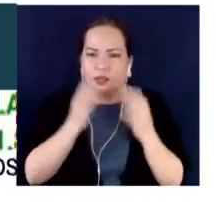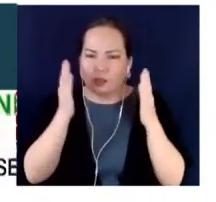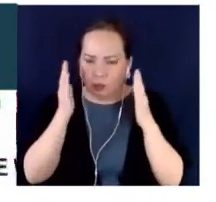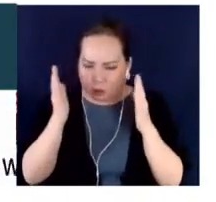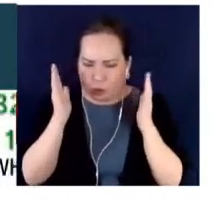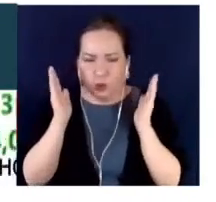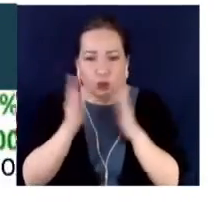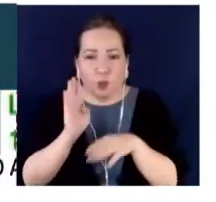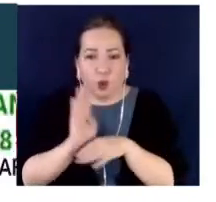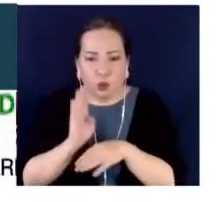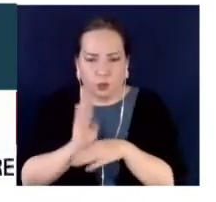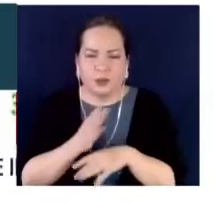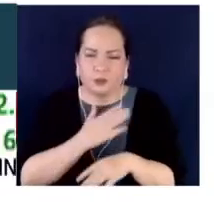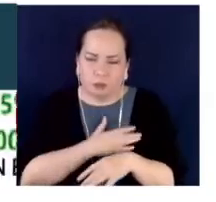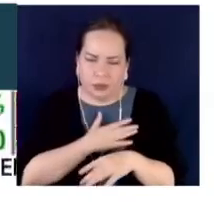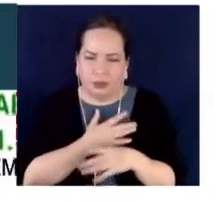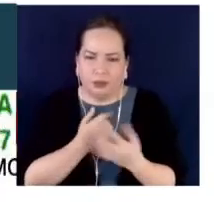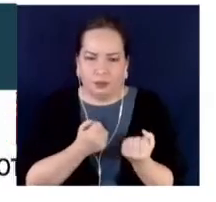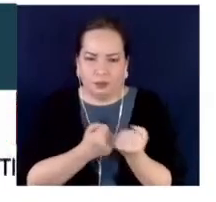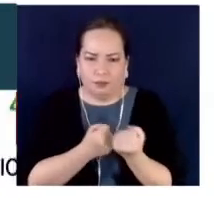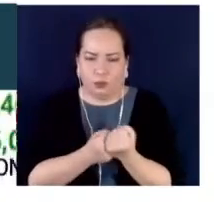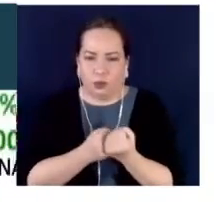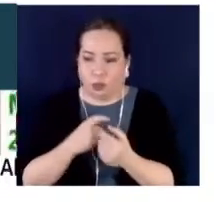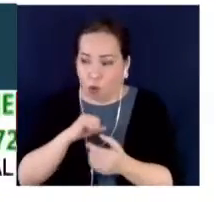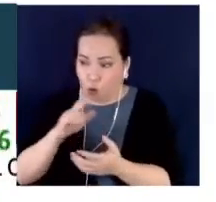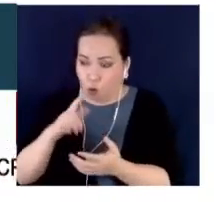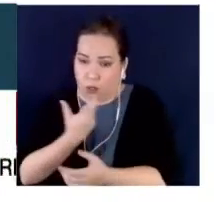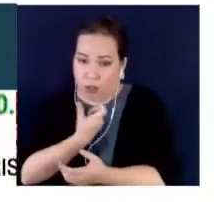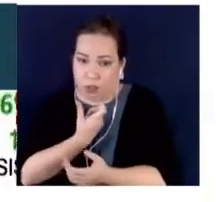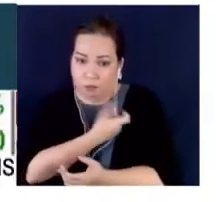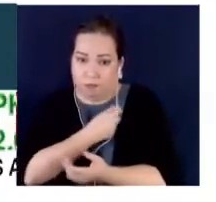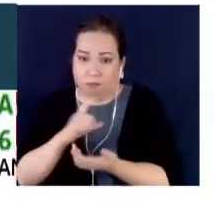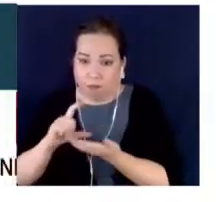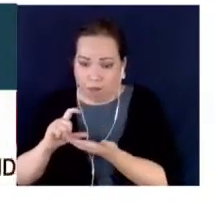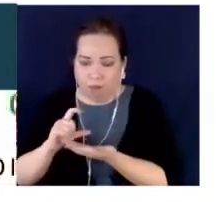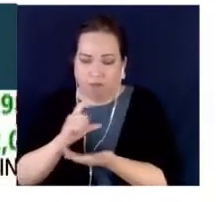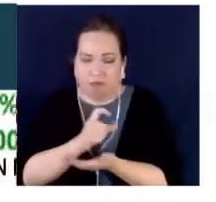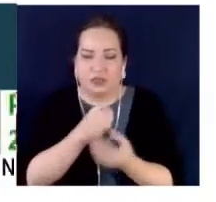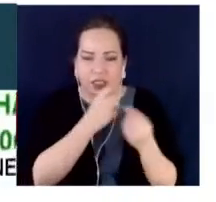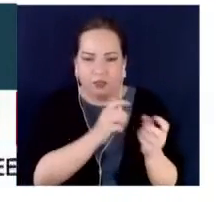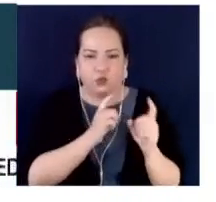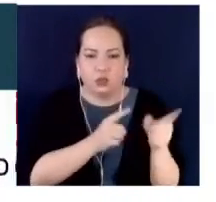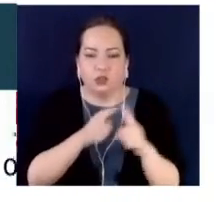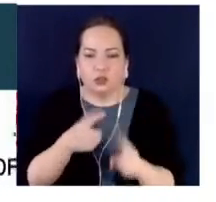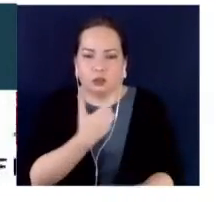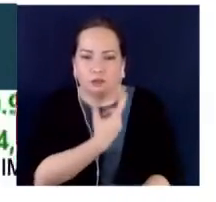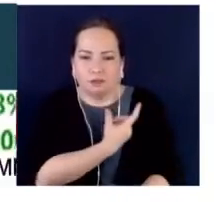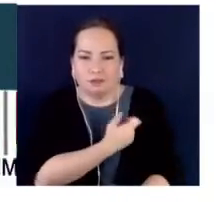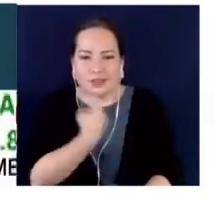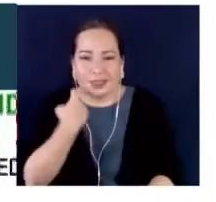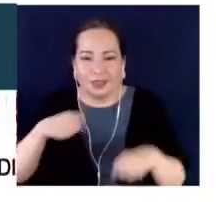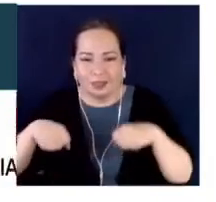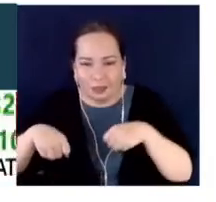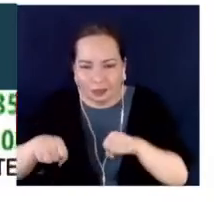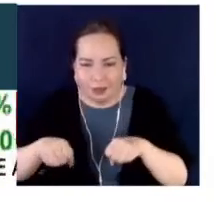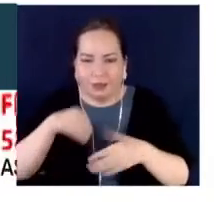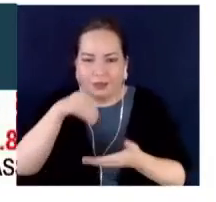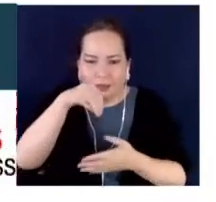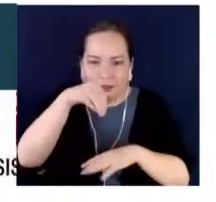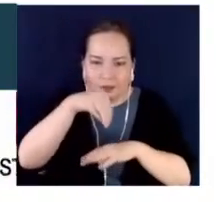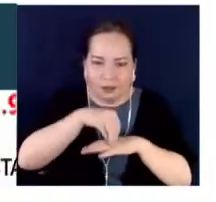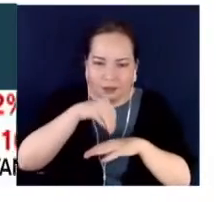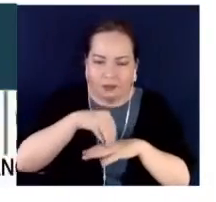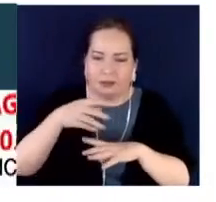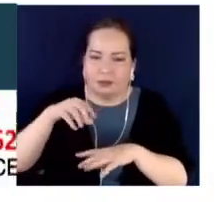which our LGUs anyway will support. So Secretary Galvez has agreed. And also Chairman Abulos,